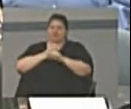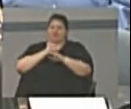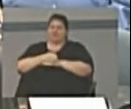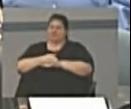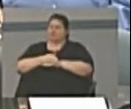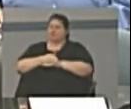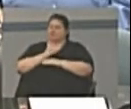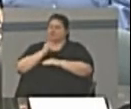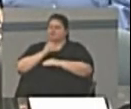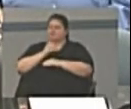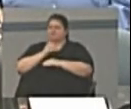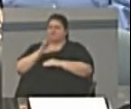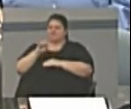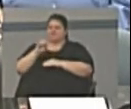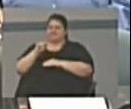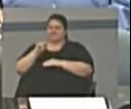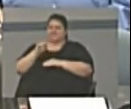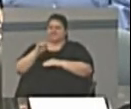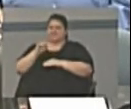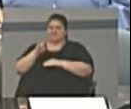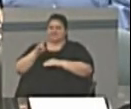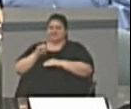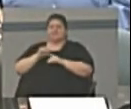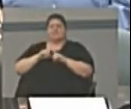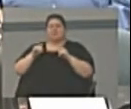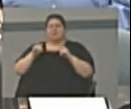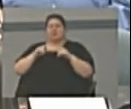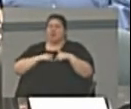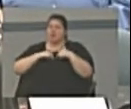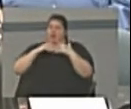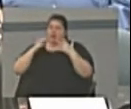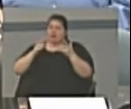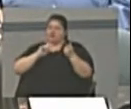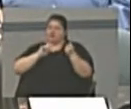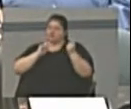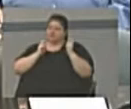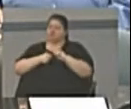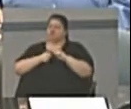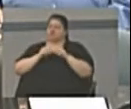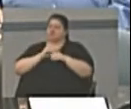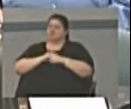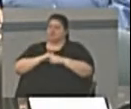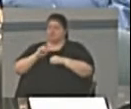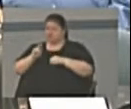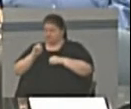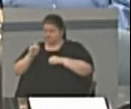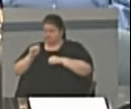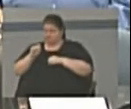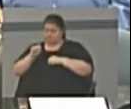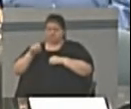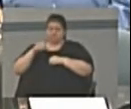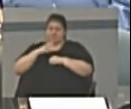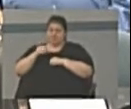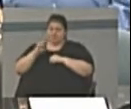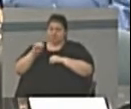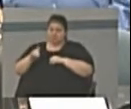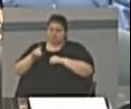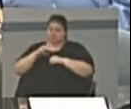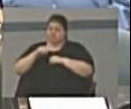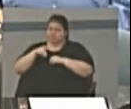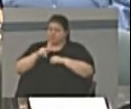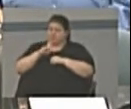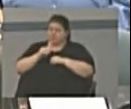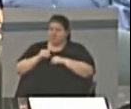But we want to go a little bit beyond just the evaluation. A lot has changed in the country, in Prince George's County, in the last 10 years in terms